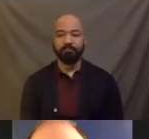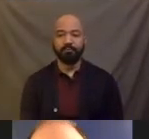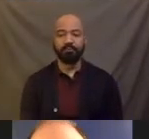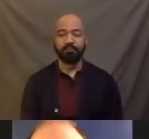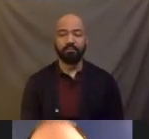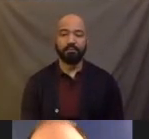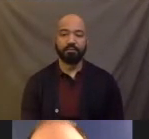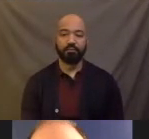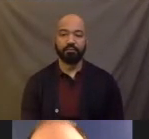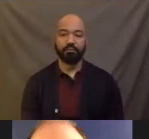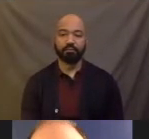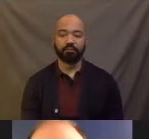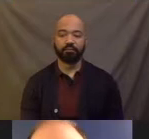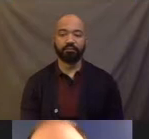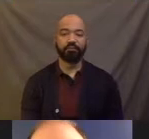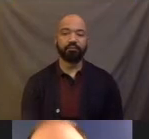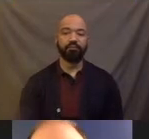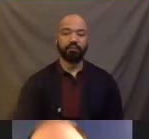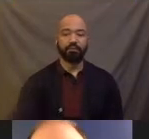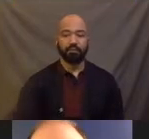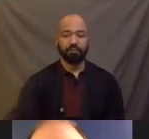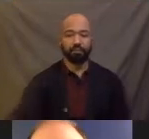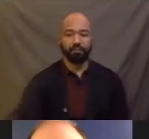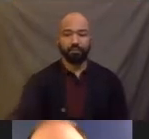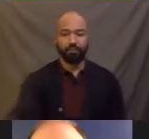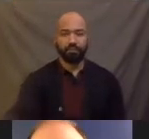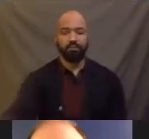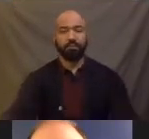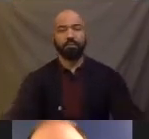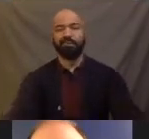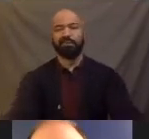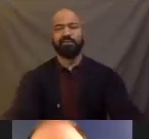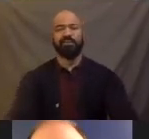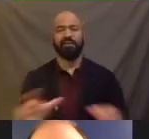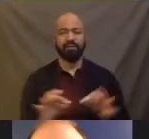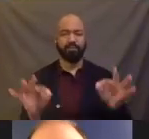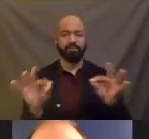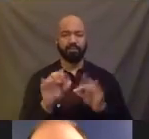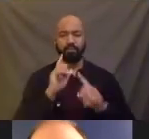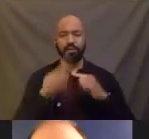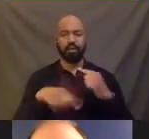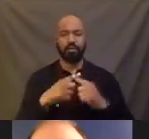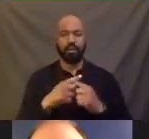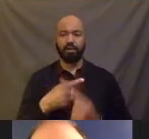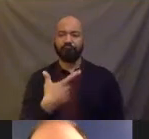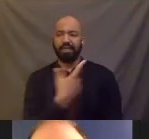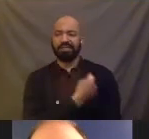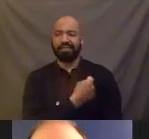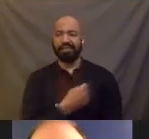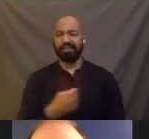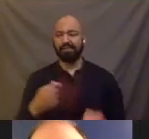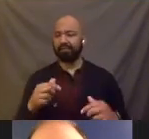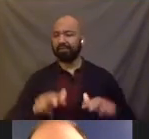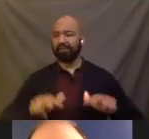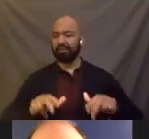I think it's very important to talk about vaccine hesitancy. This is something that I am reading in the news on a daily basis.